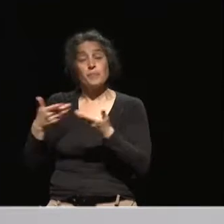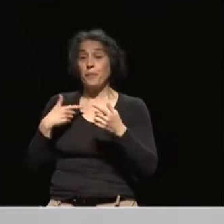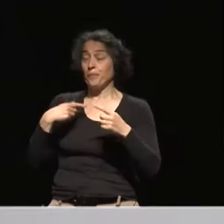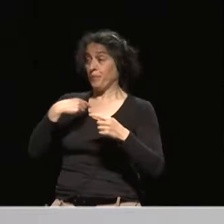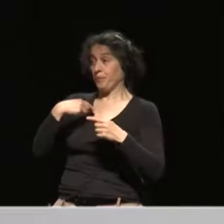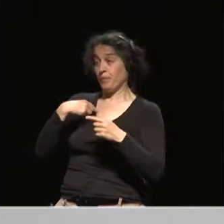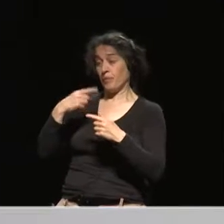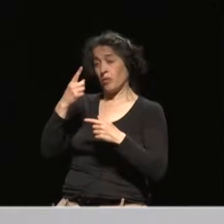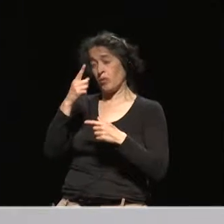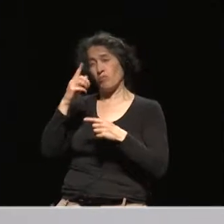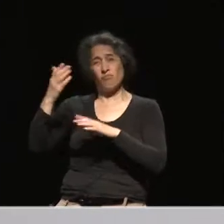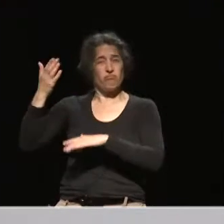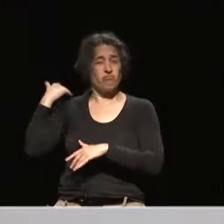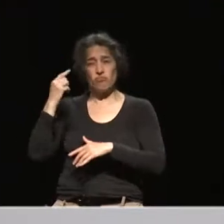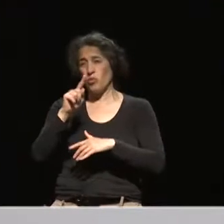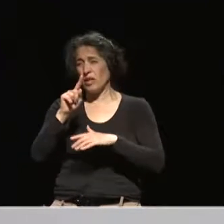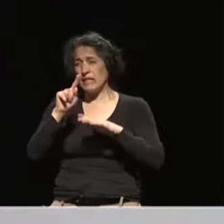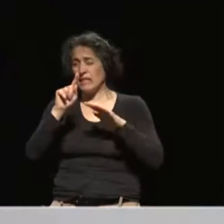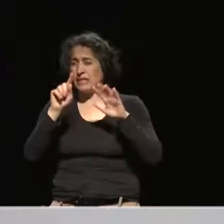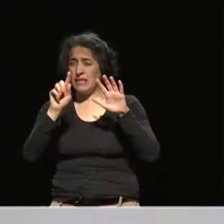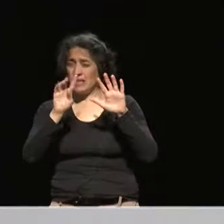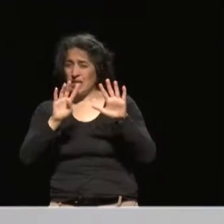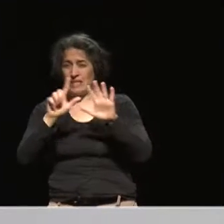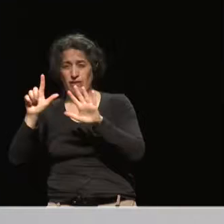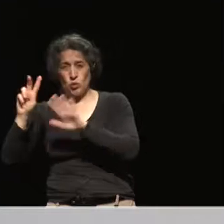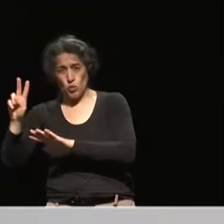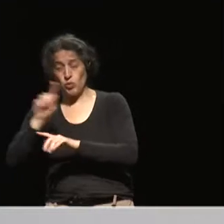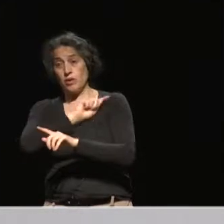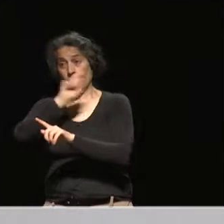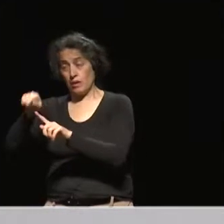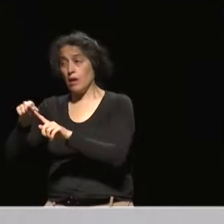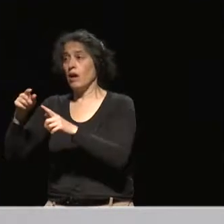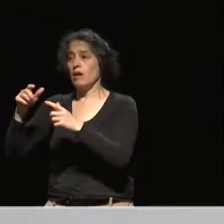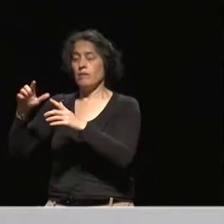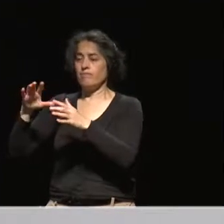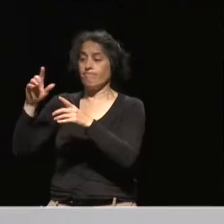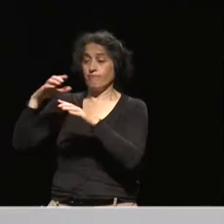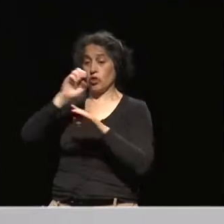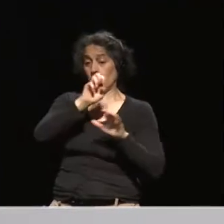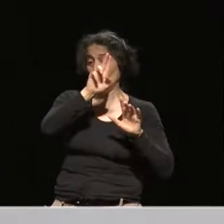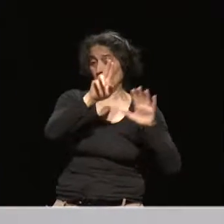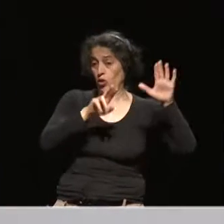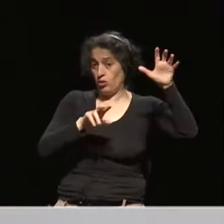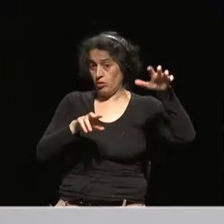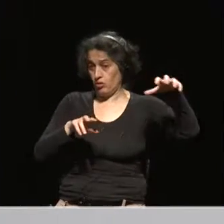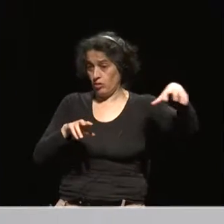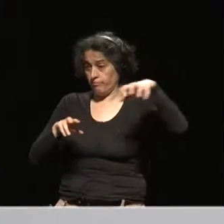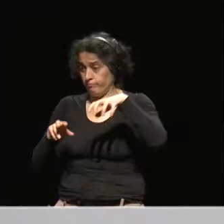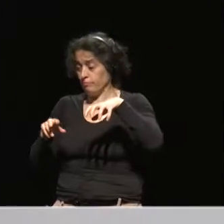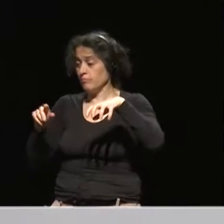several meetings on the negotiation of the Cotonou Agreement. And there, it was the European side that practically had